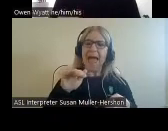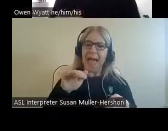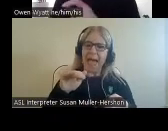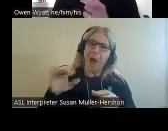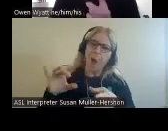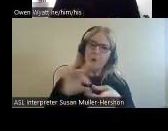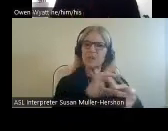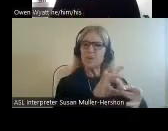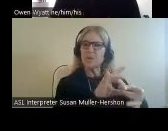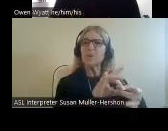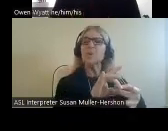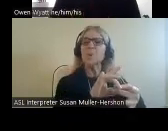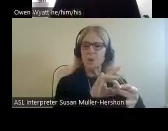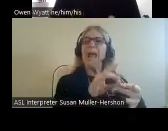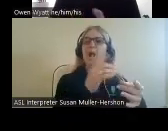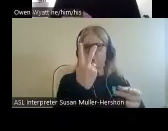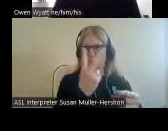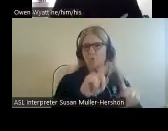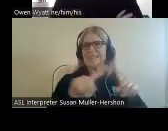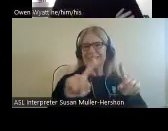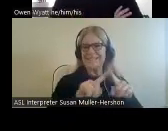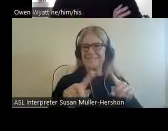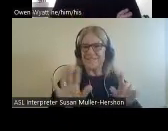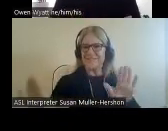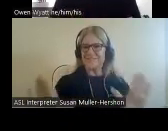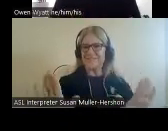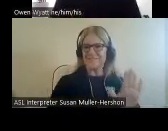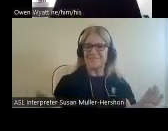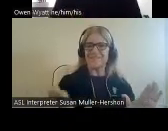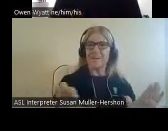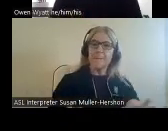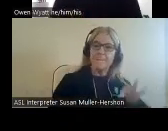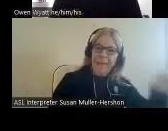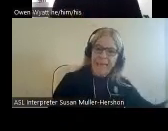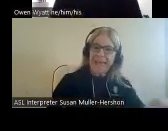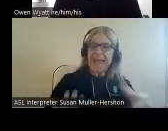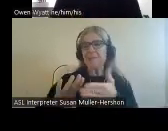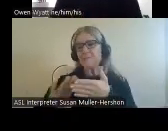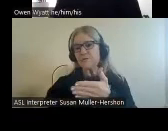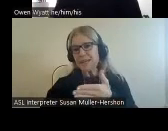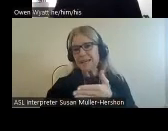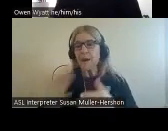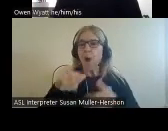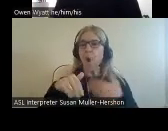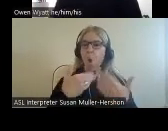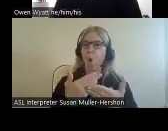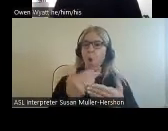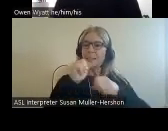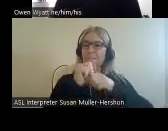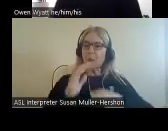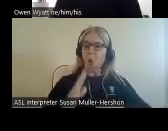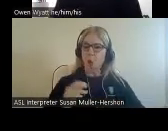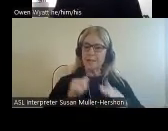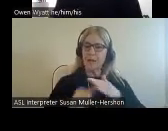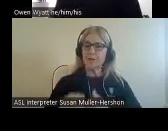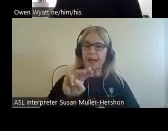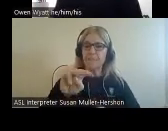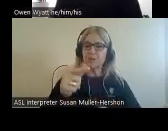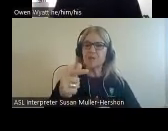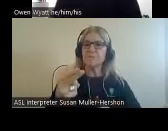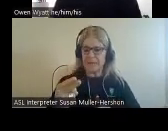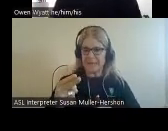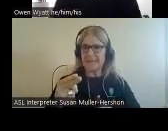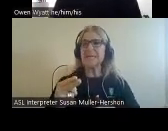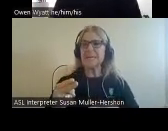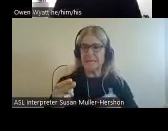There's a free version and there's a paid version. And all employees at Mass General Brigham have access to the